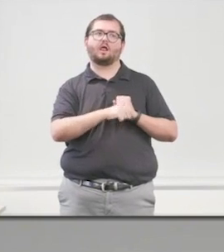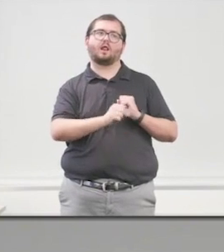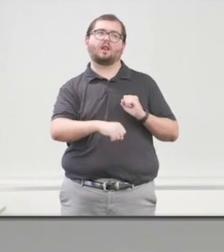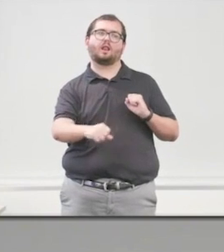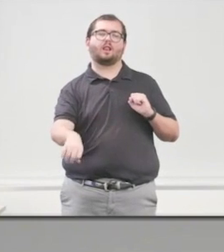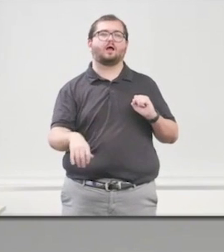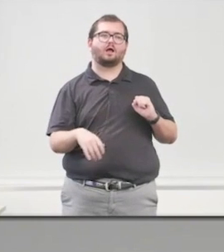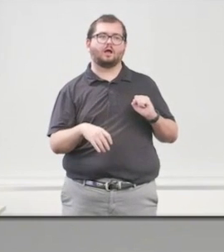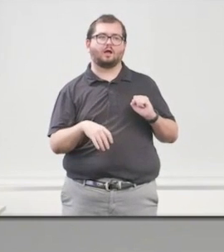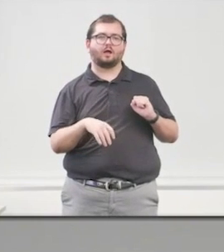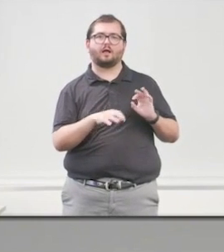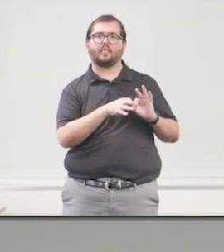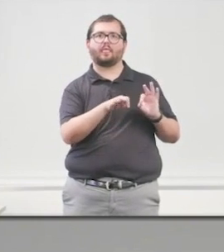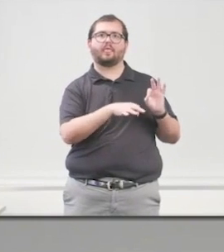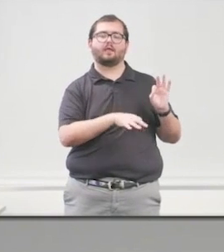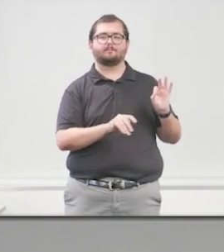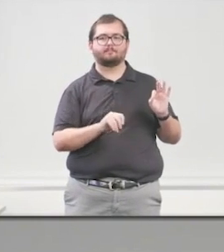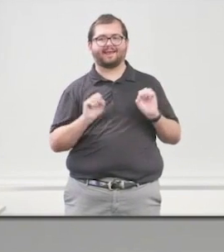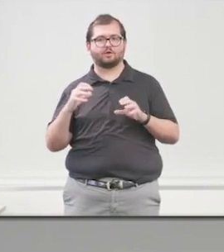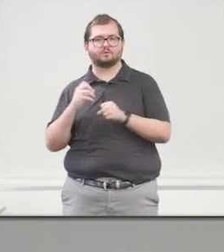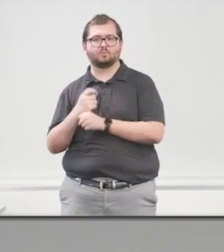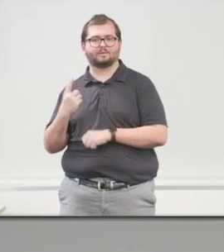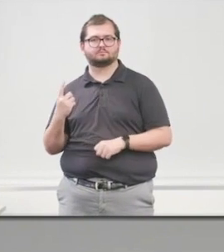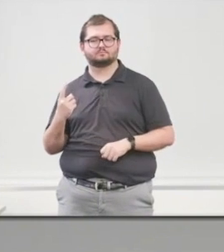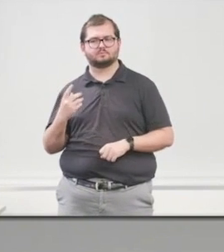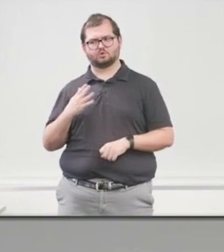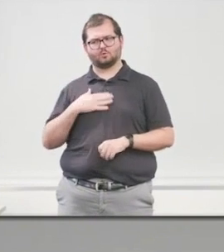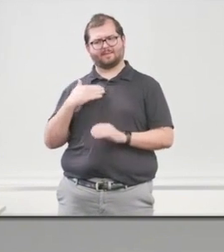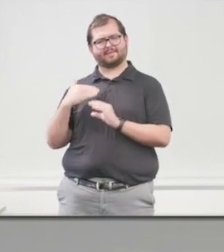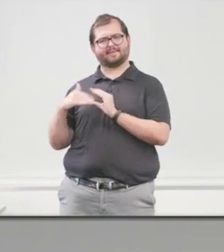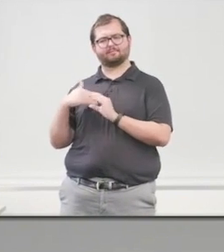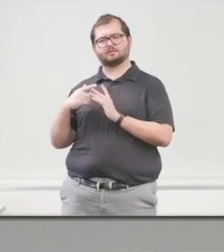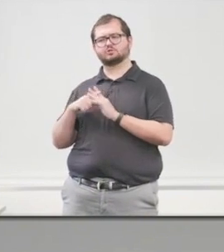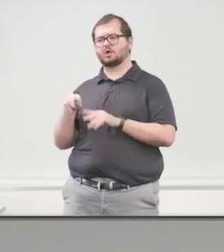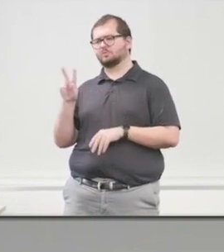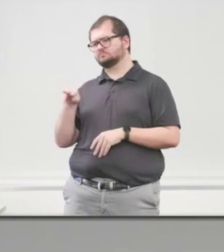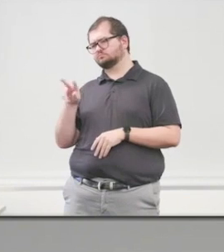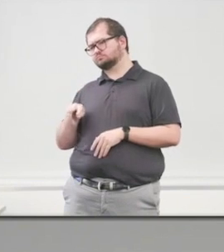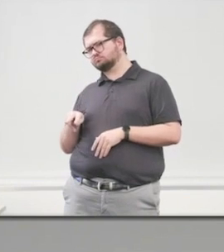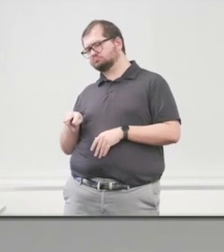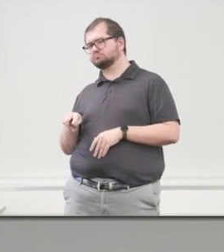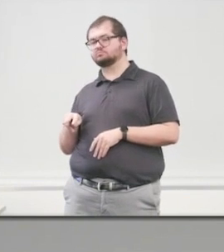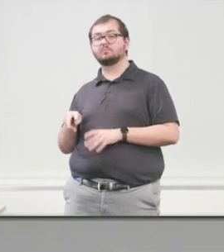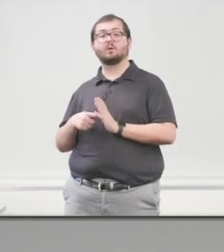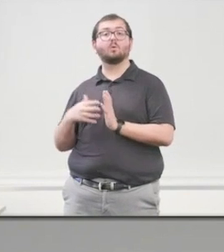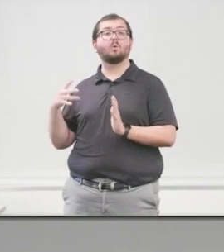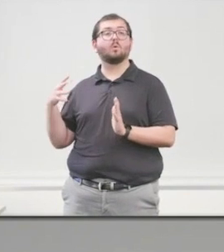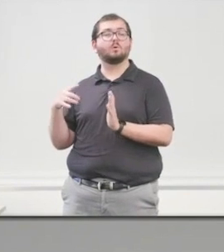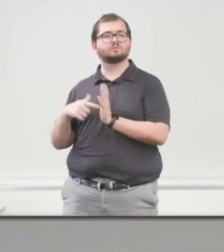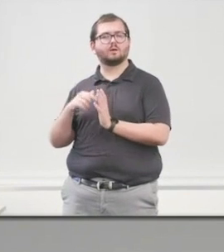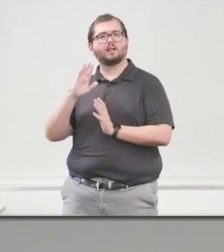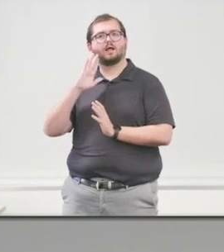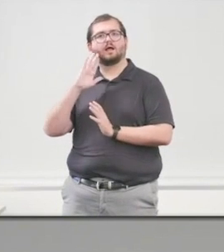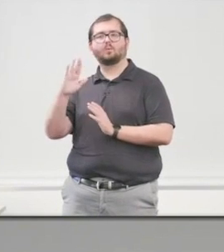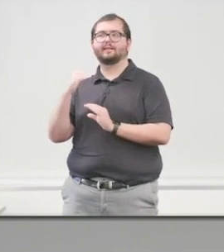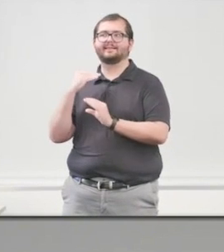be said in one. But in my emails, I've started looking now and making sure, because every once in a while I'll type out an email and send it off to somebody